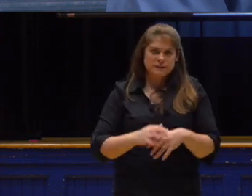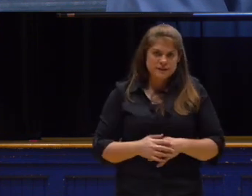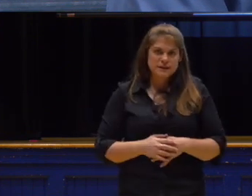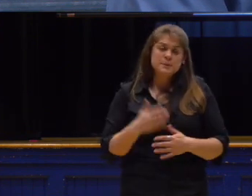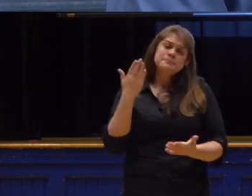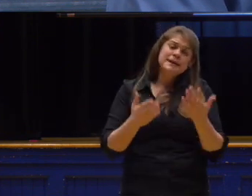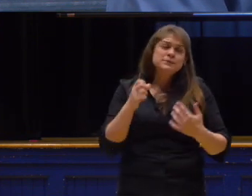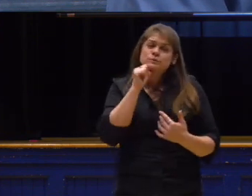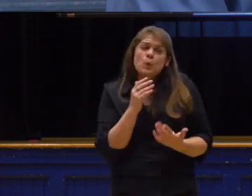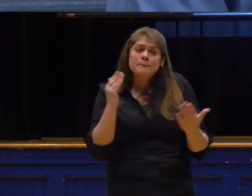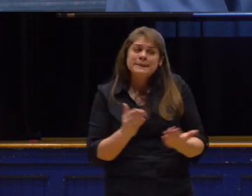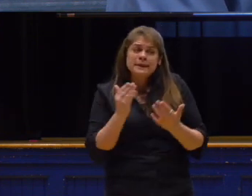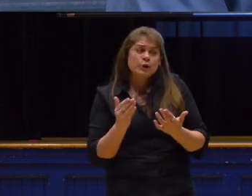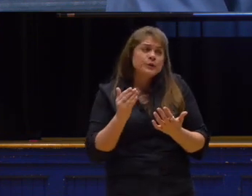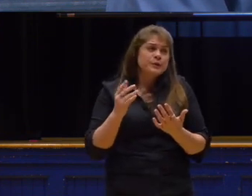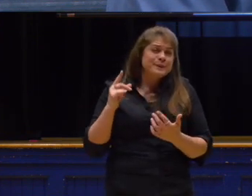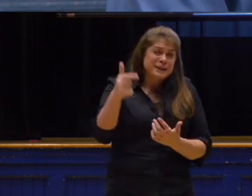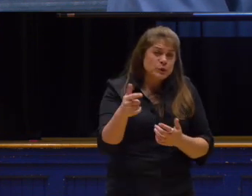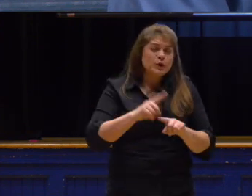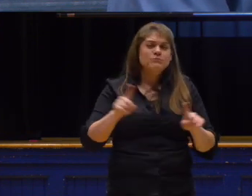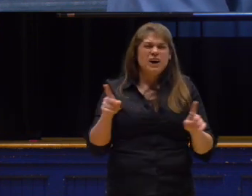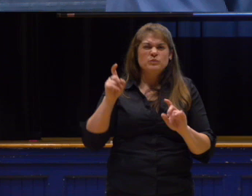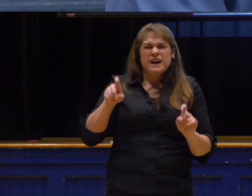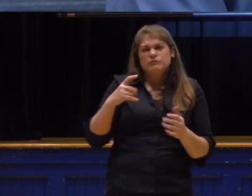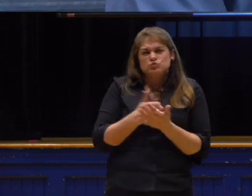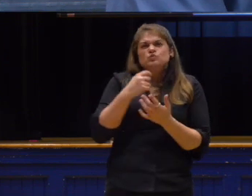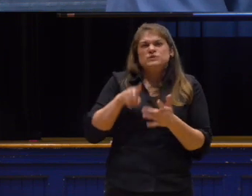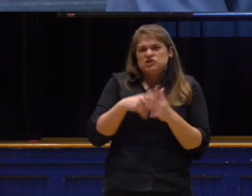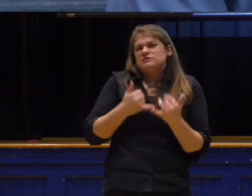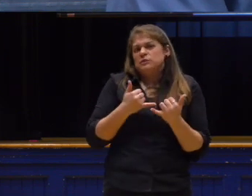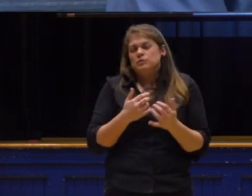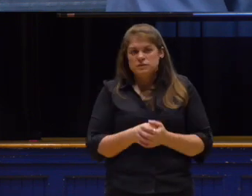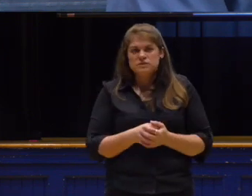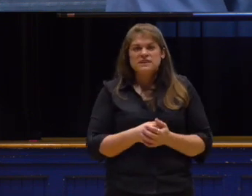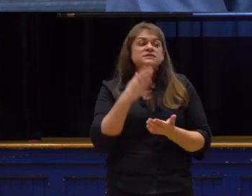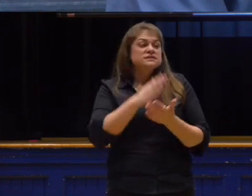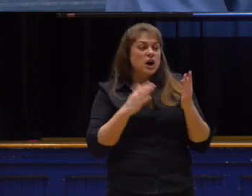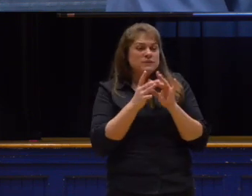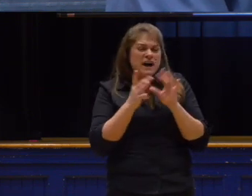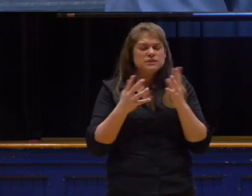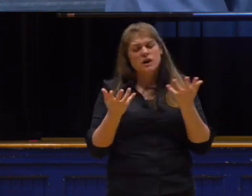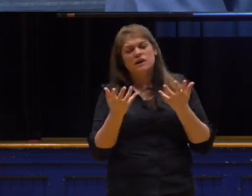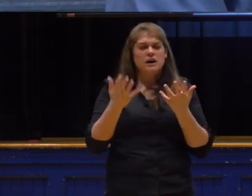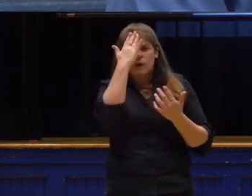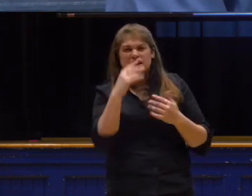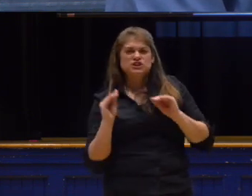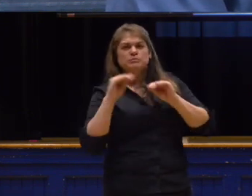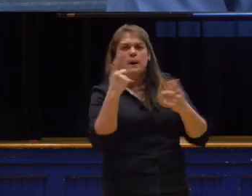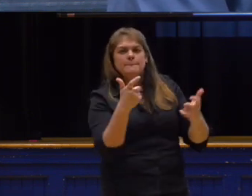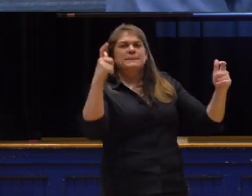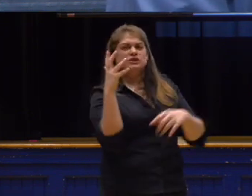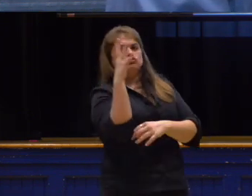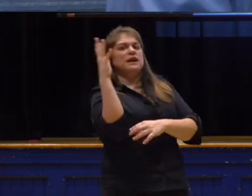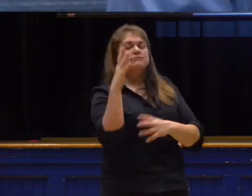not be around, but you got to start somewhere. And because I know some of the comments we had were, why can't you just put in bigger trees? Well,